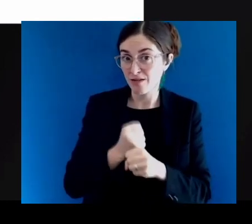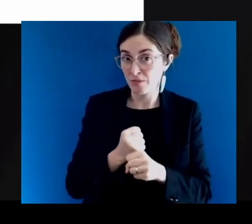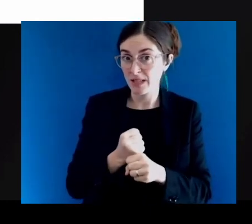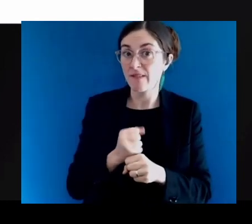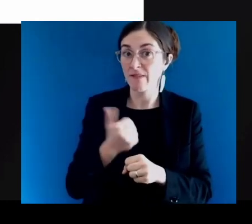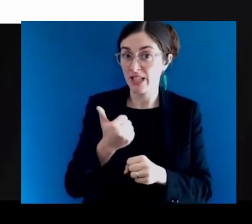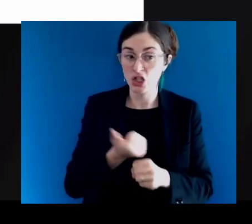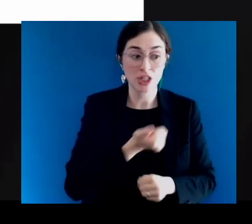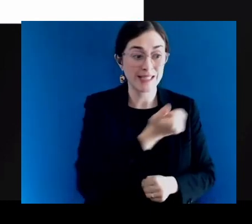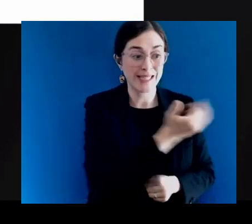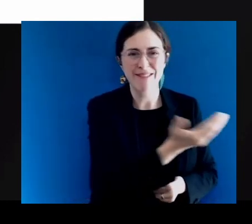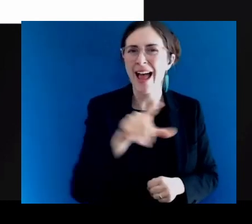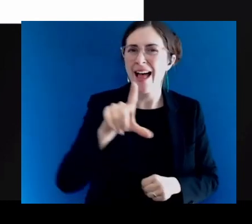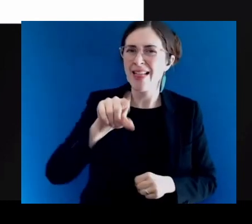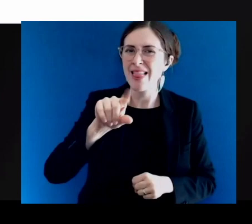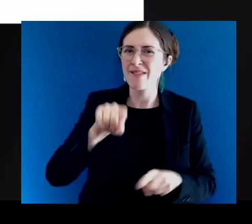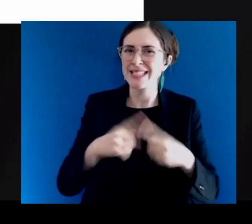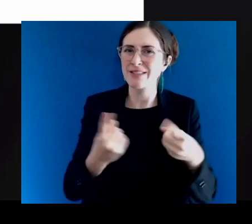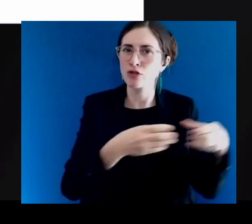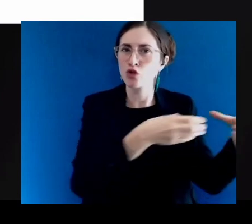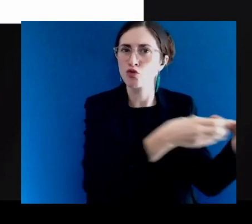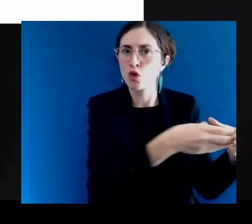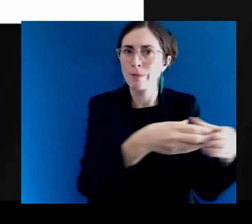11 traditional owner corporations